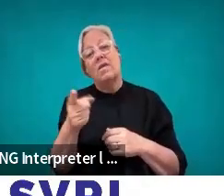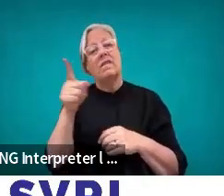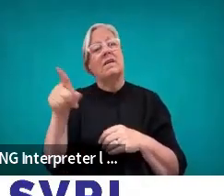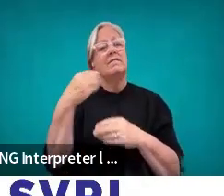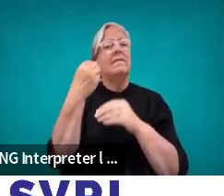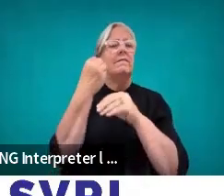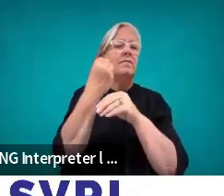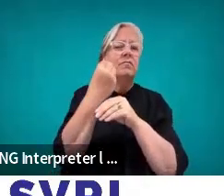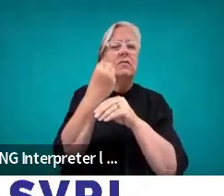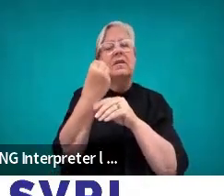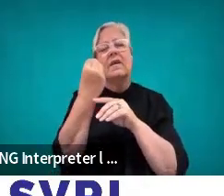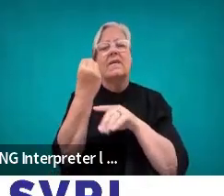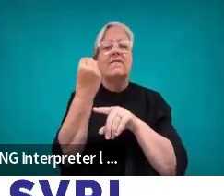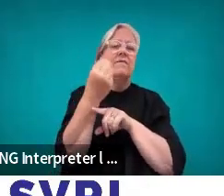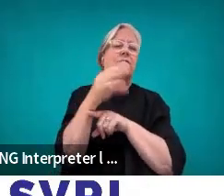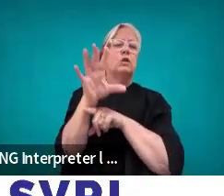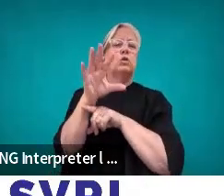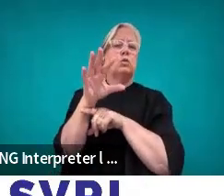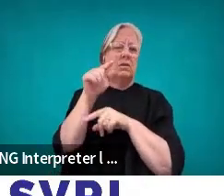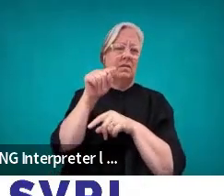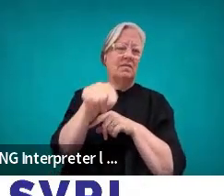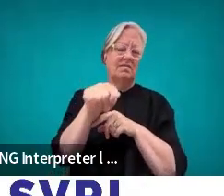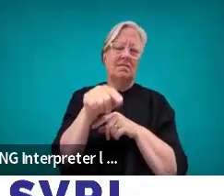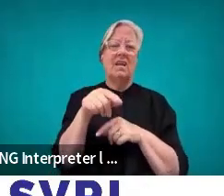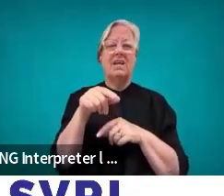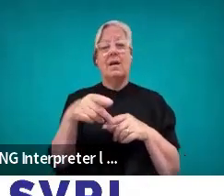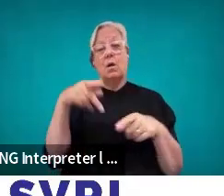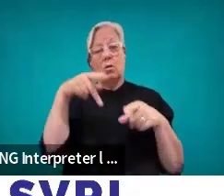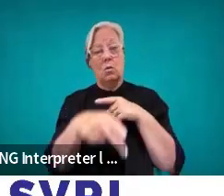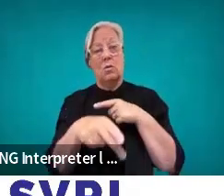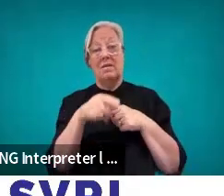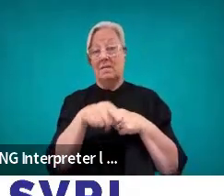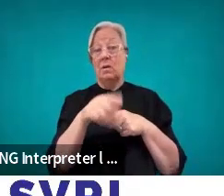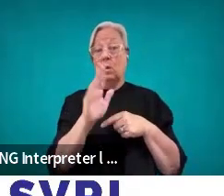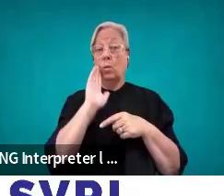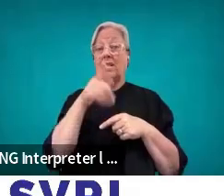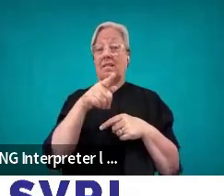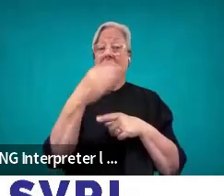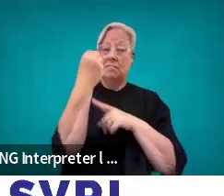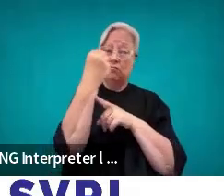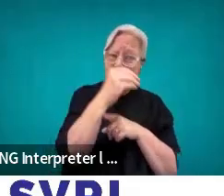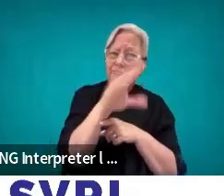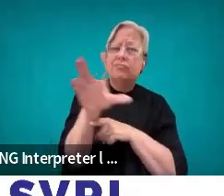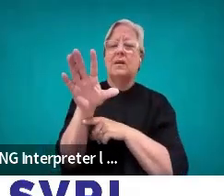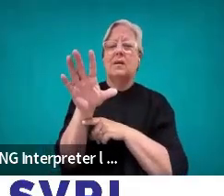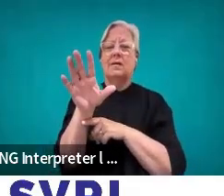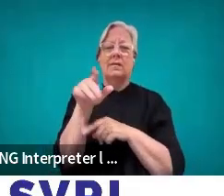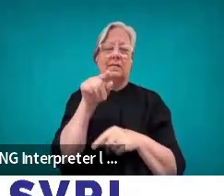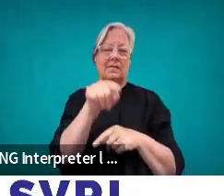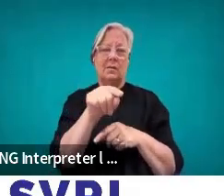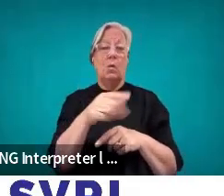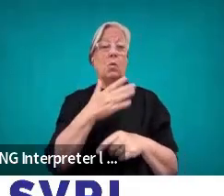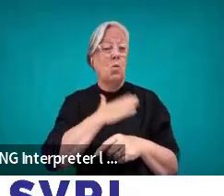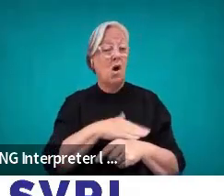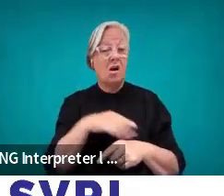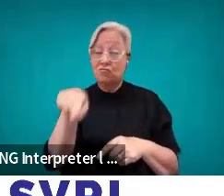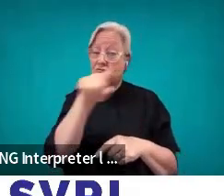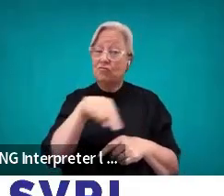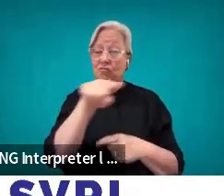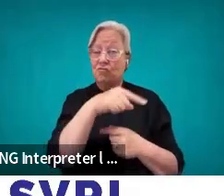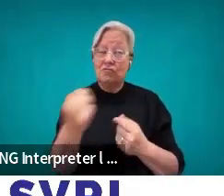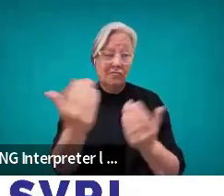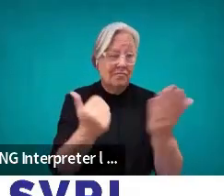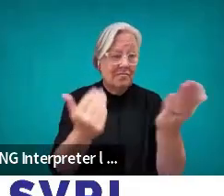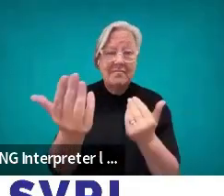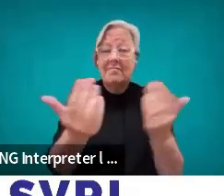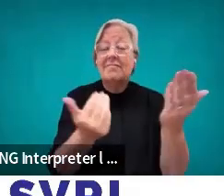of January. So that will be a webinar, which we would welcome you to join us and